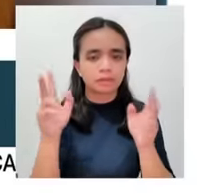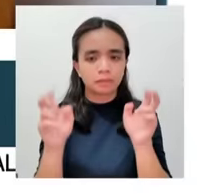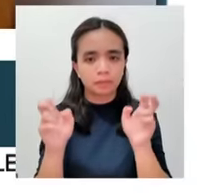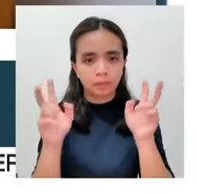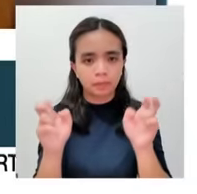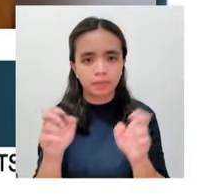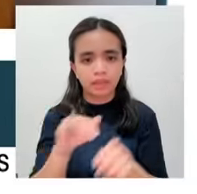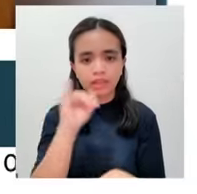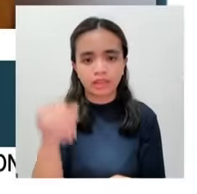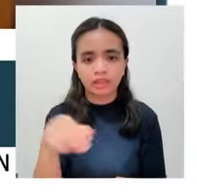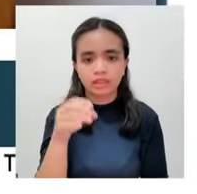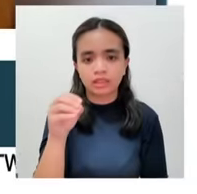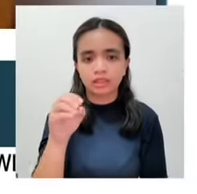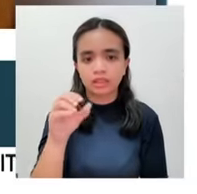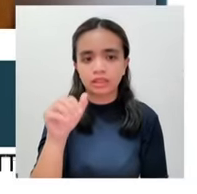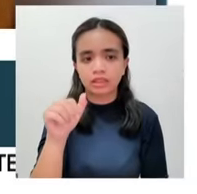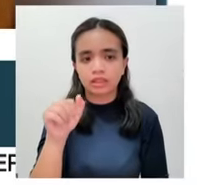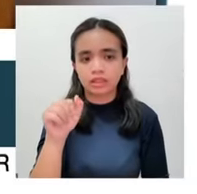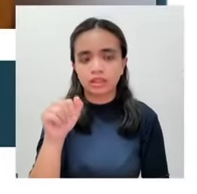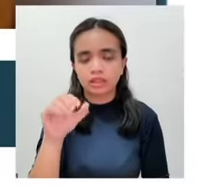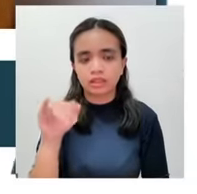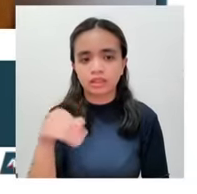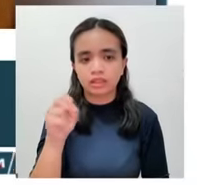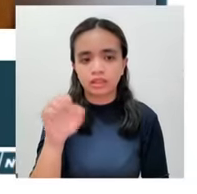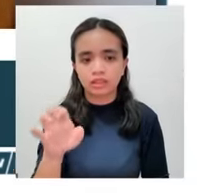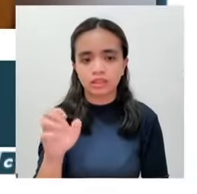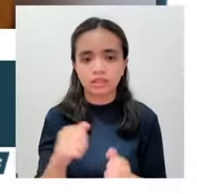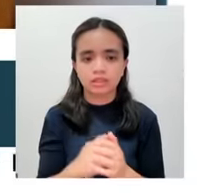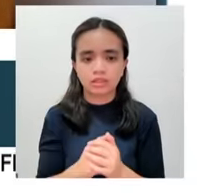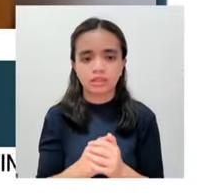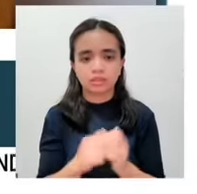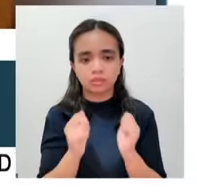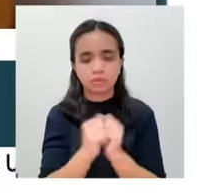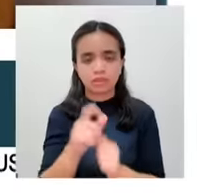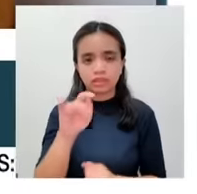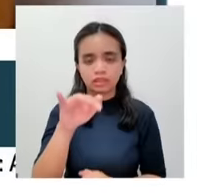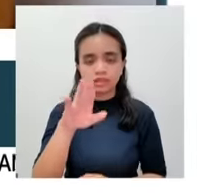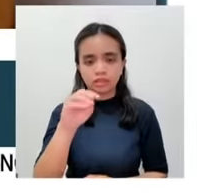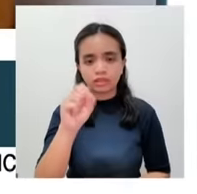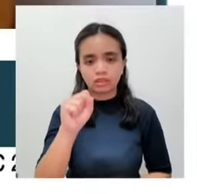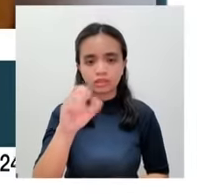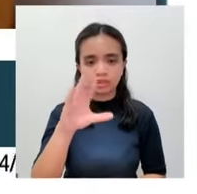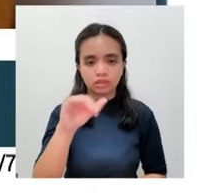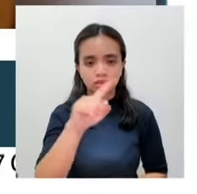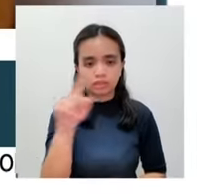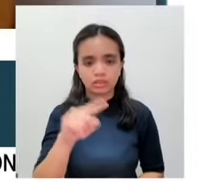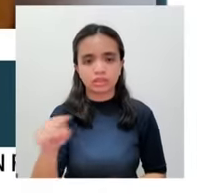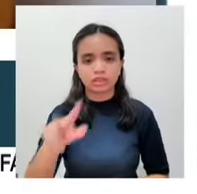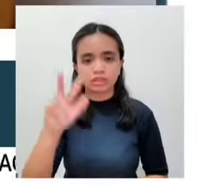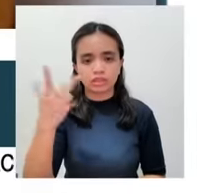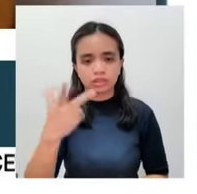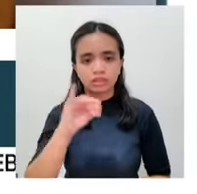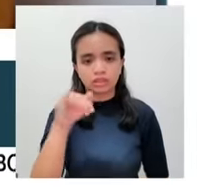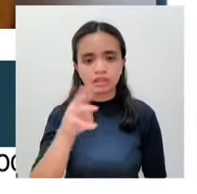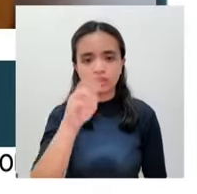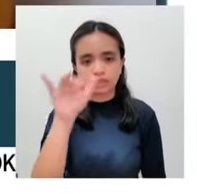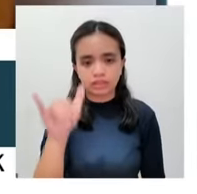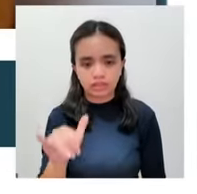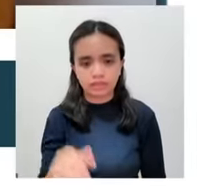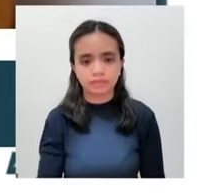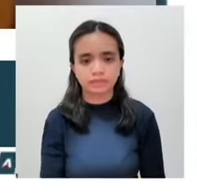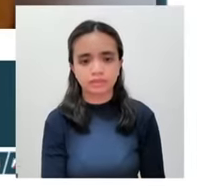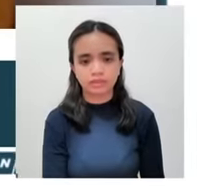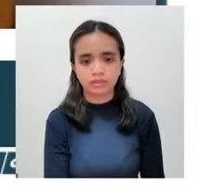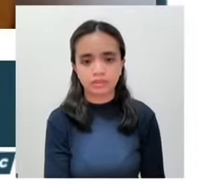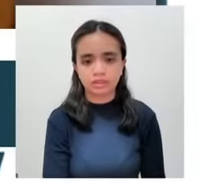Jacqueline was a star there with Tirso Cruz III, Rafael Villavicencio, and Jimmy Santos. And then